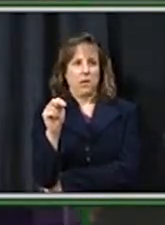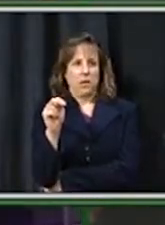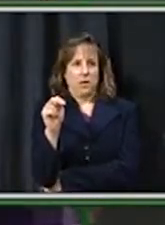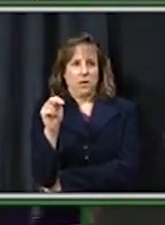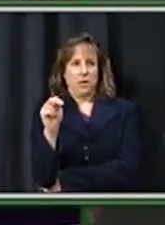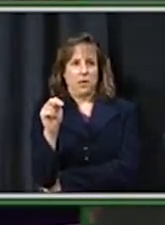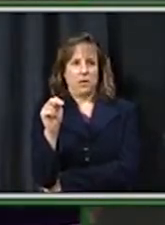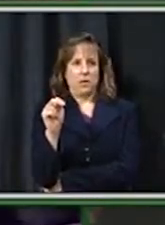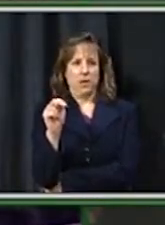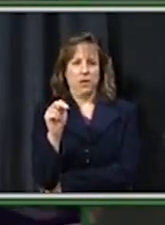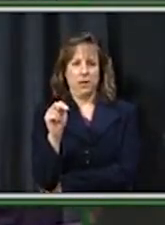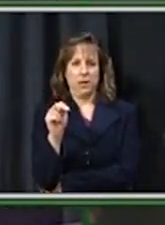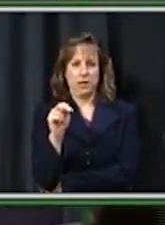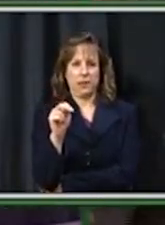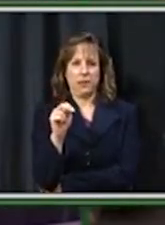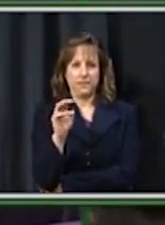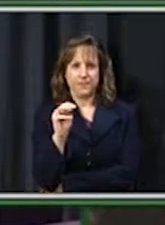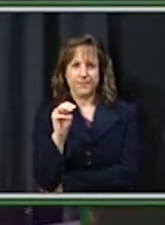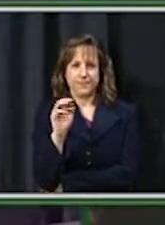Mahali Gorba.